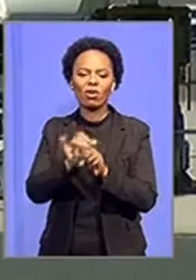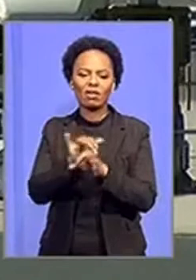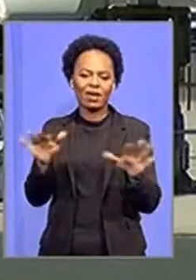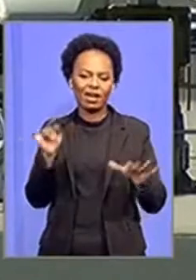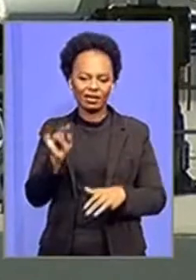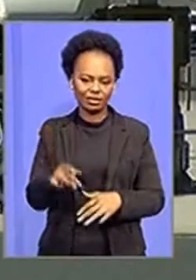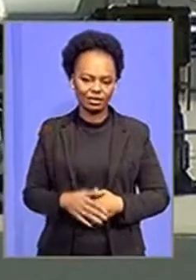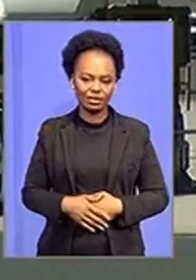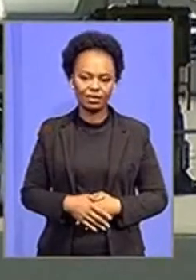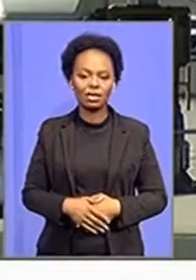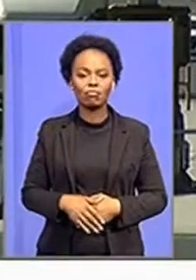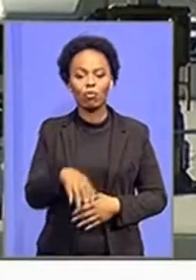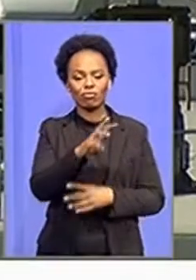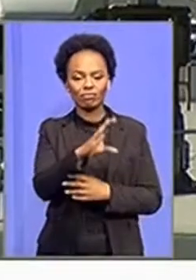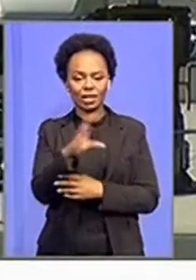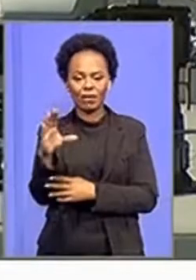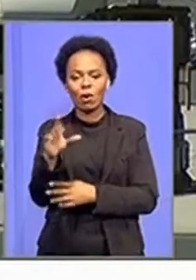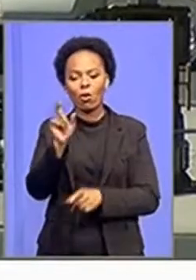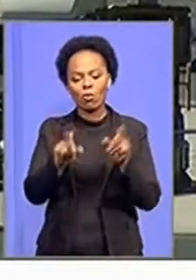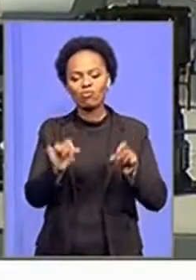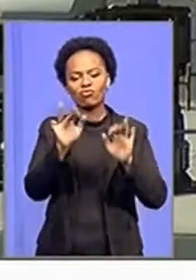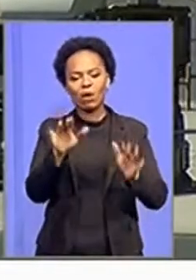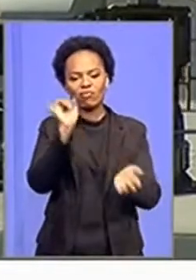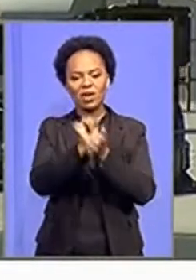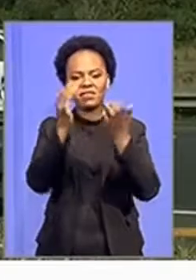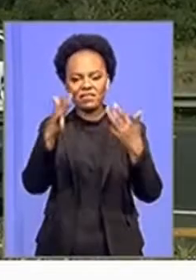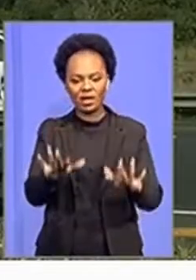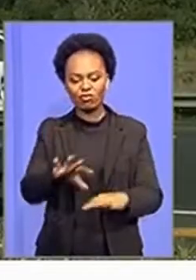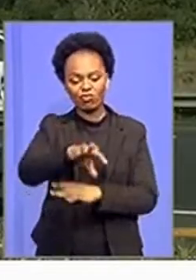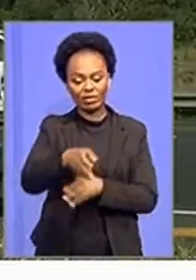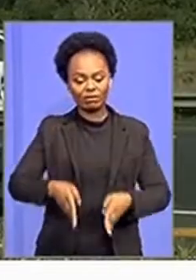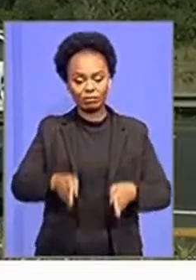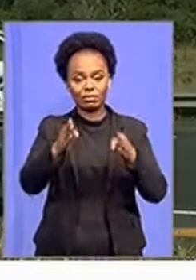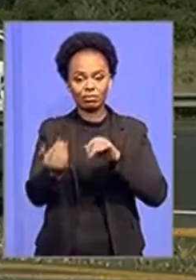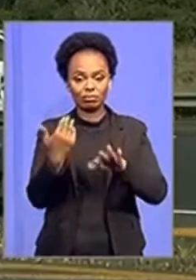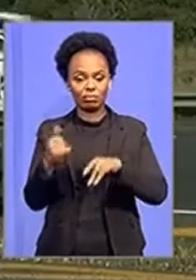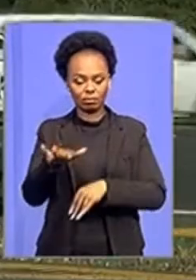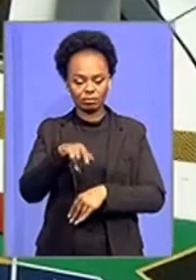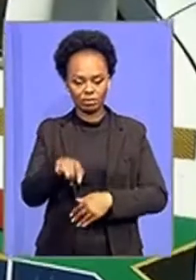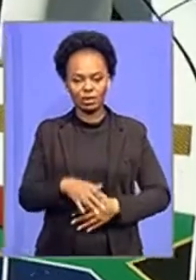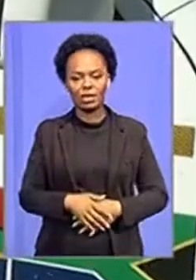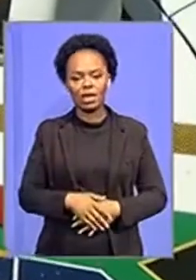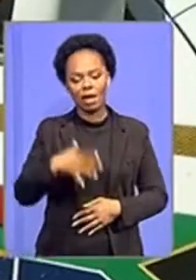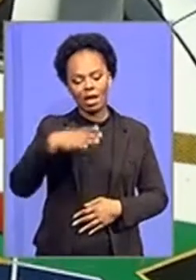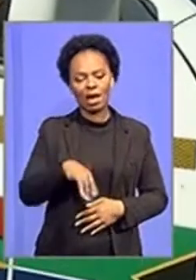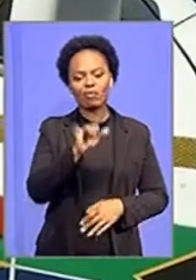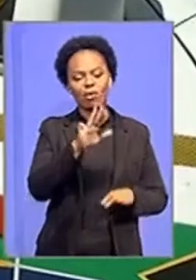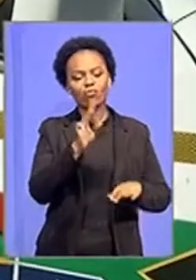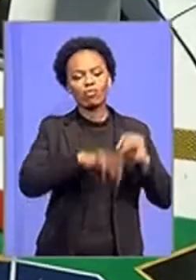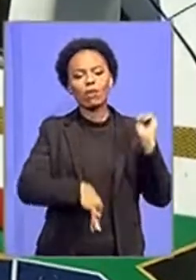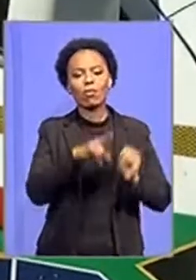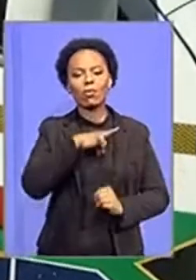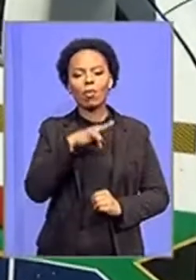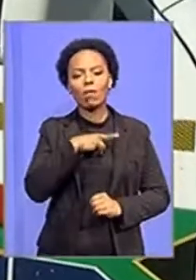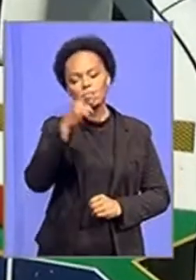go swerwe batho ba ka ba go 10 ka mebileng ya profense mafelelong a beke ye. Ba senyane ba latofatšwa ka go